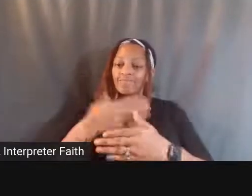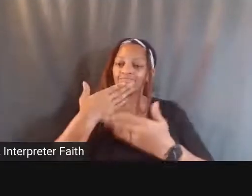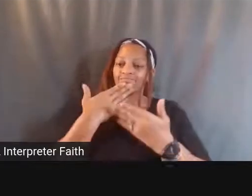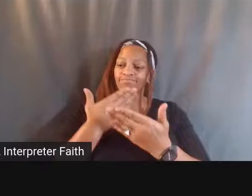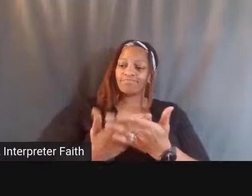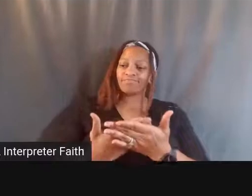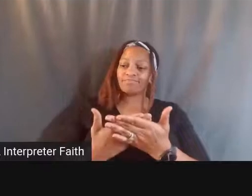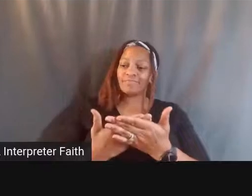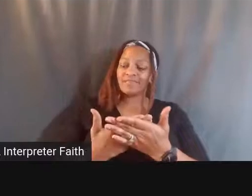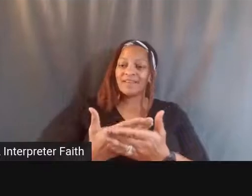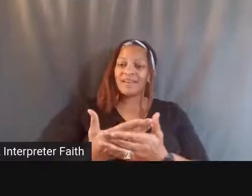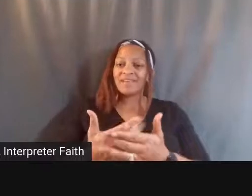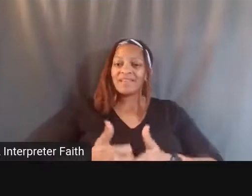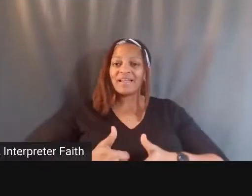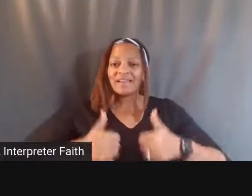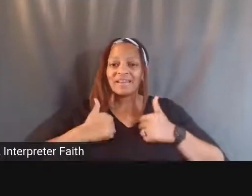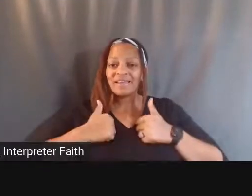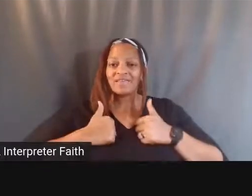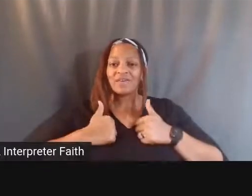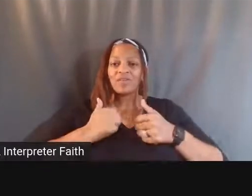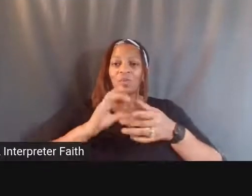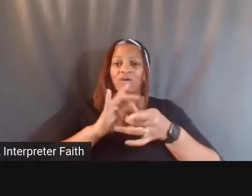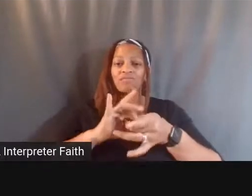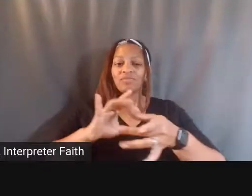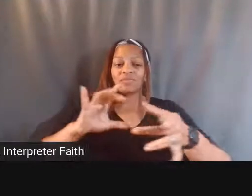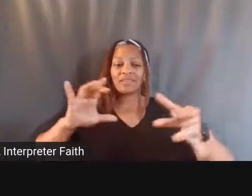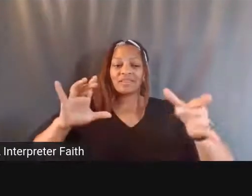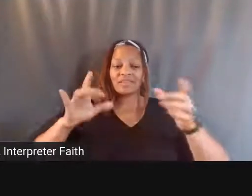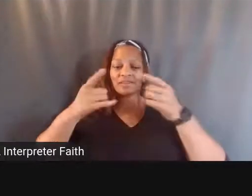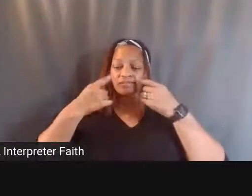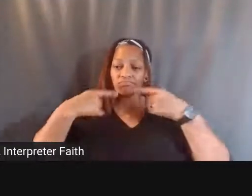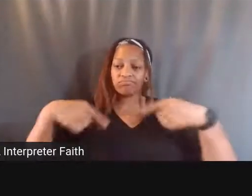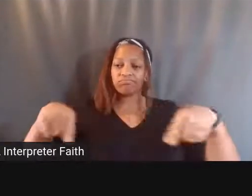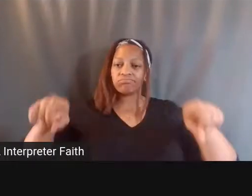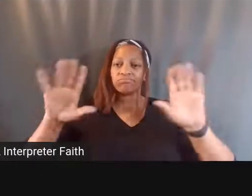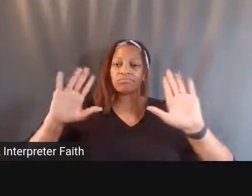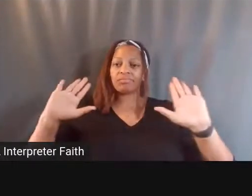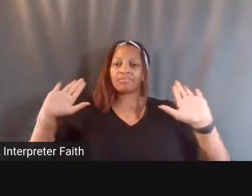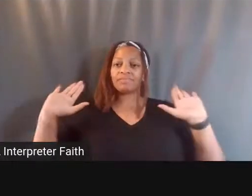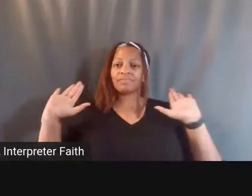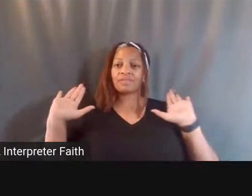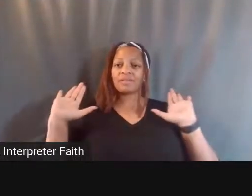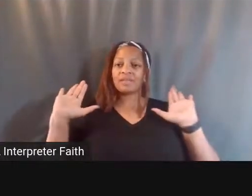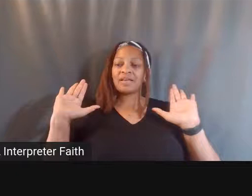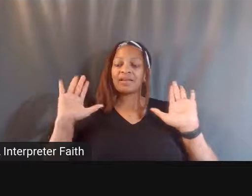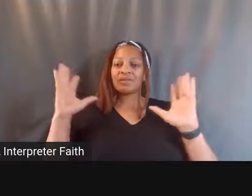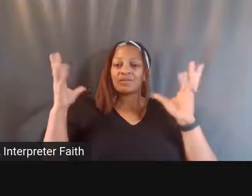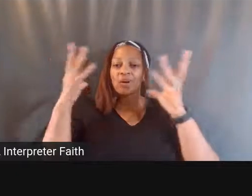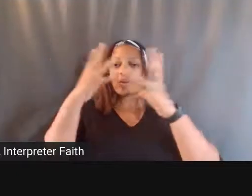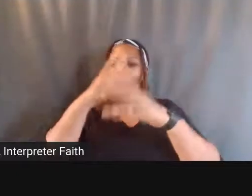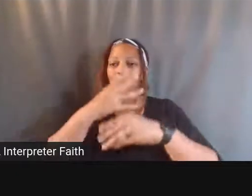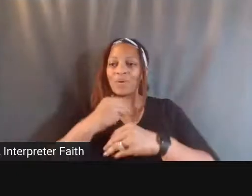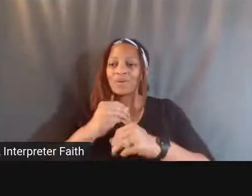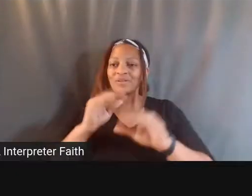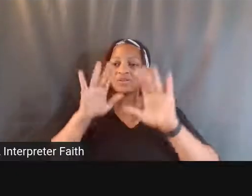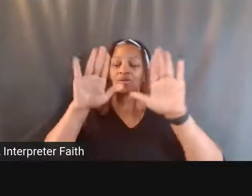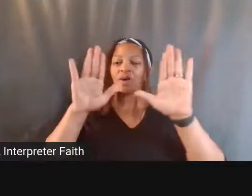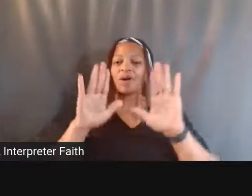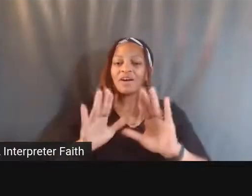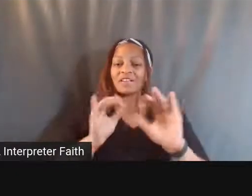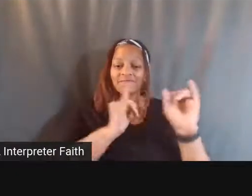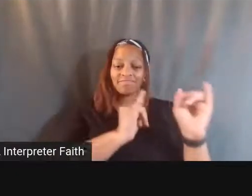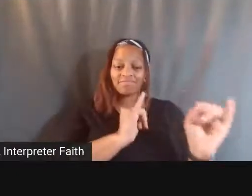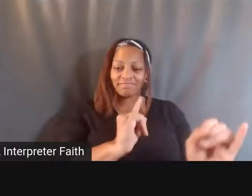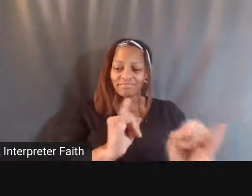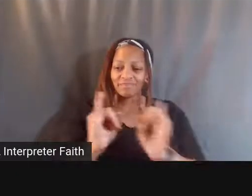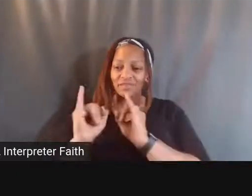are, releasing and surrendering into the beauty that we are, into the amazing individuals that we are.